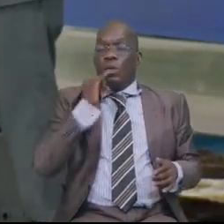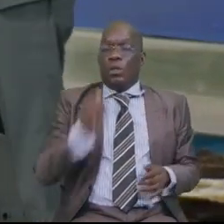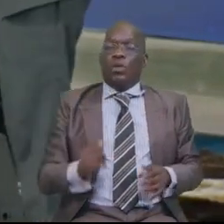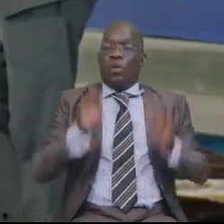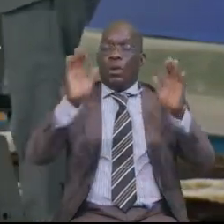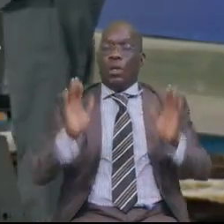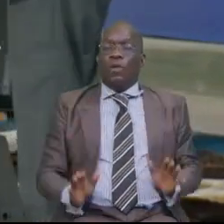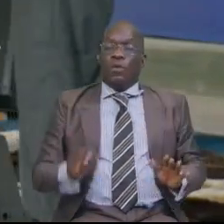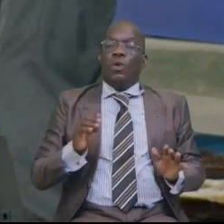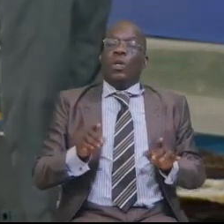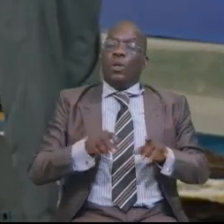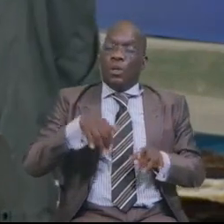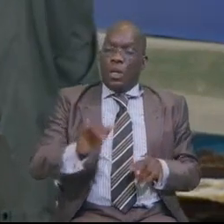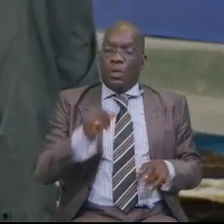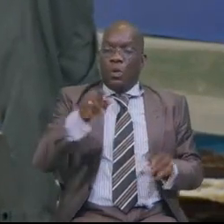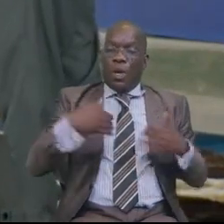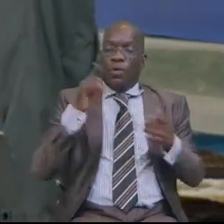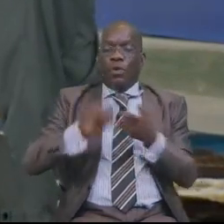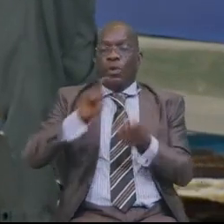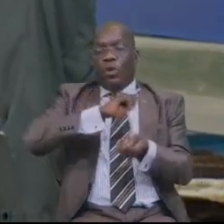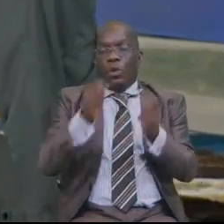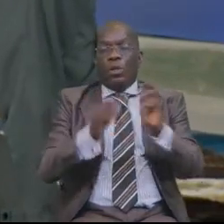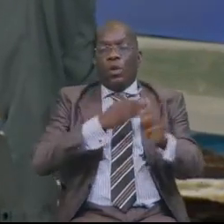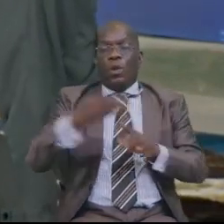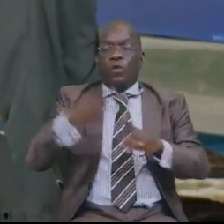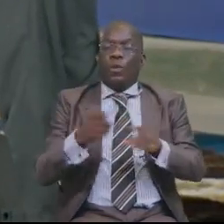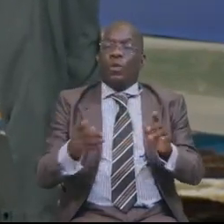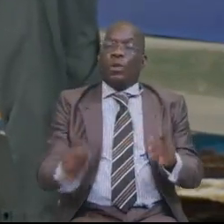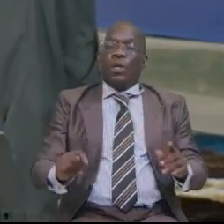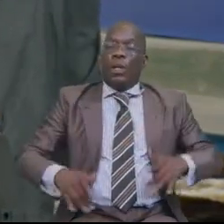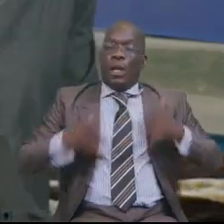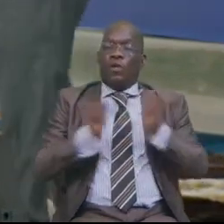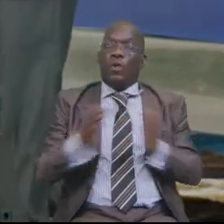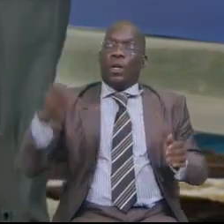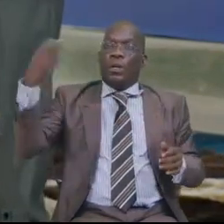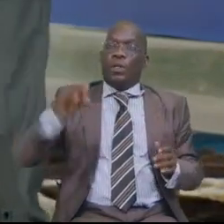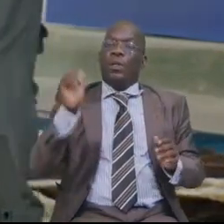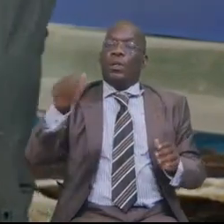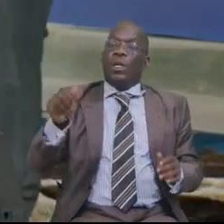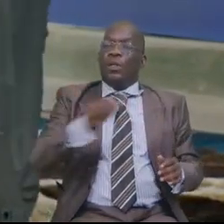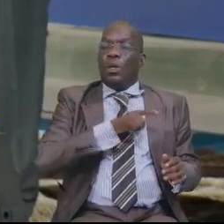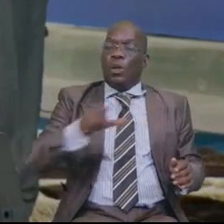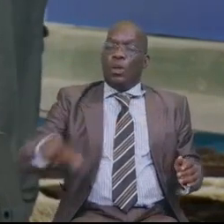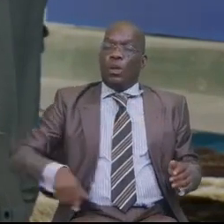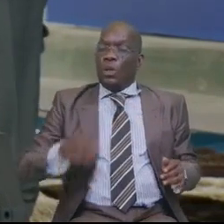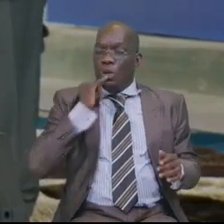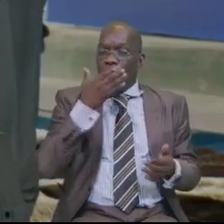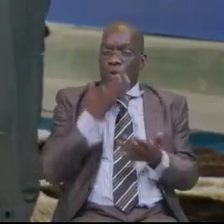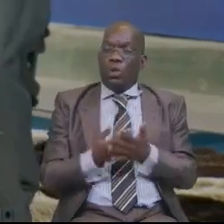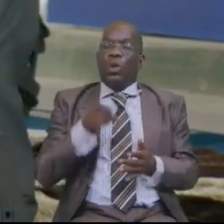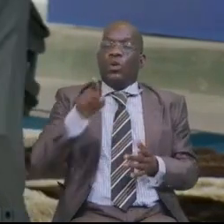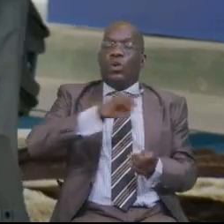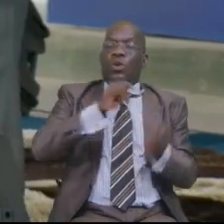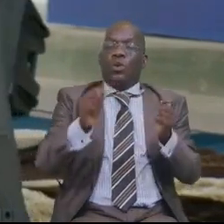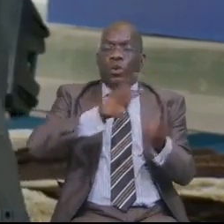Yes, God is the supplier, but you have to turn away from the shame of your life. You repent, and as